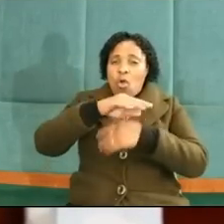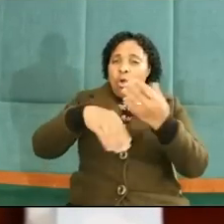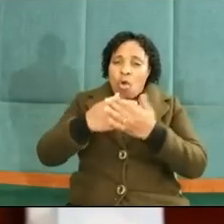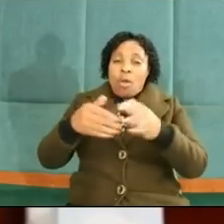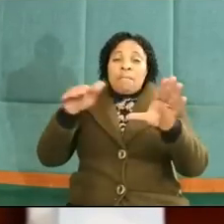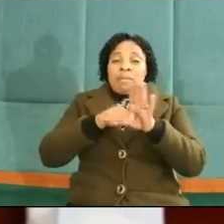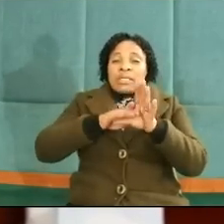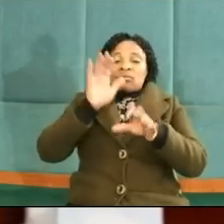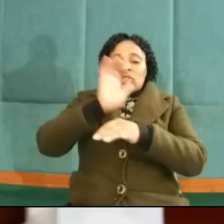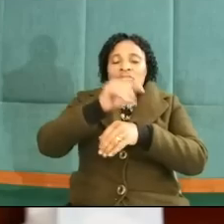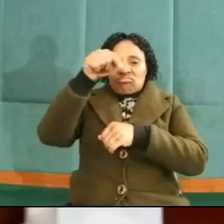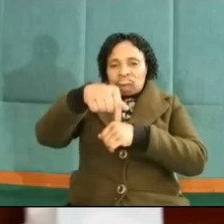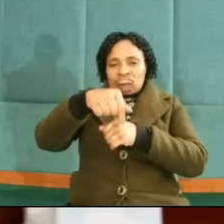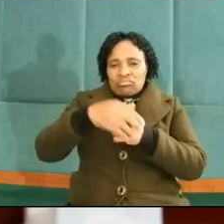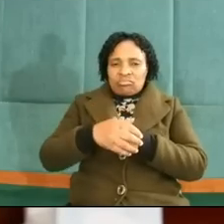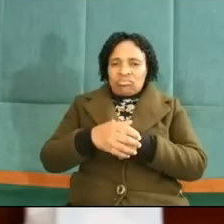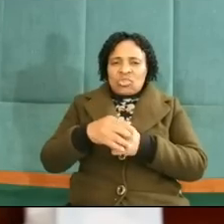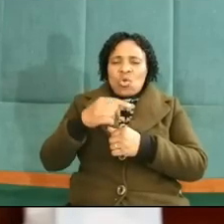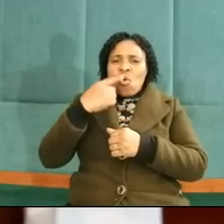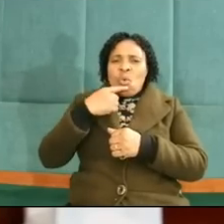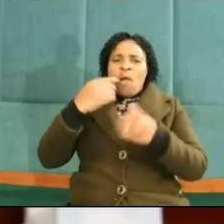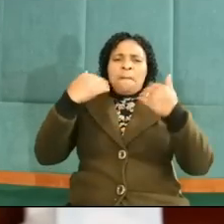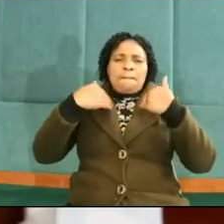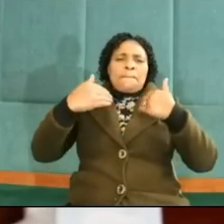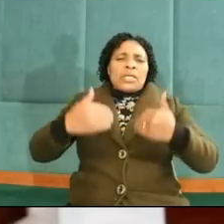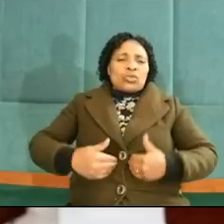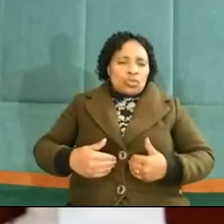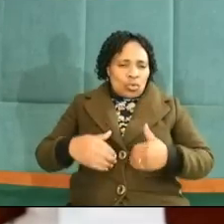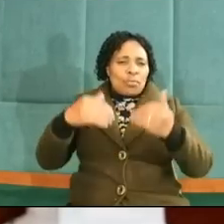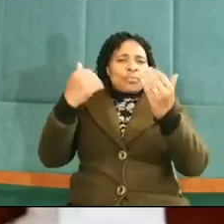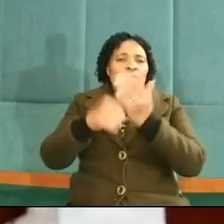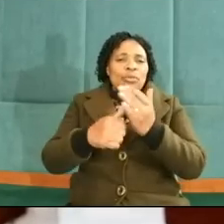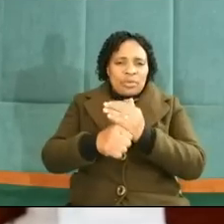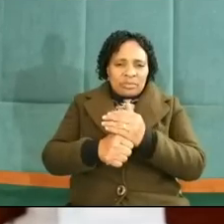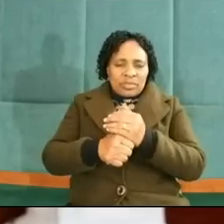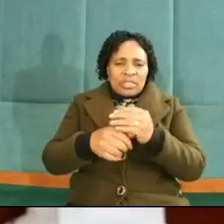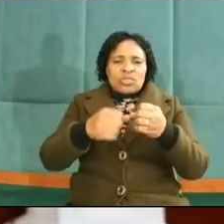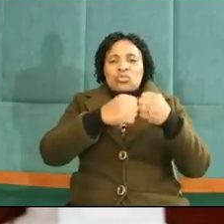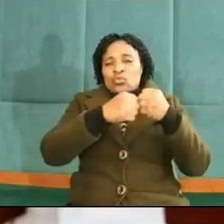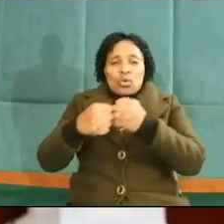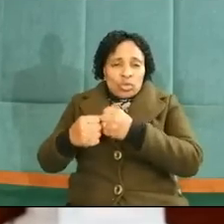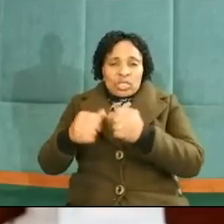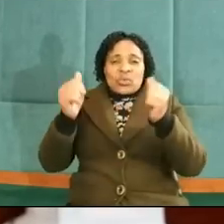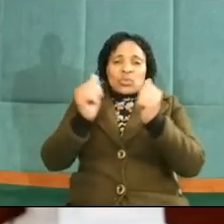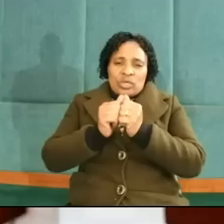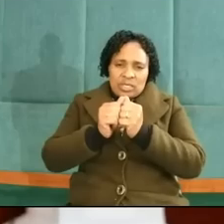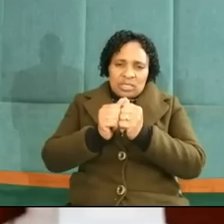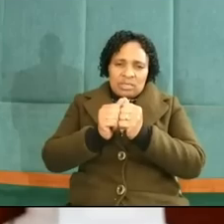members of the church, who have personal issues struggling with.